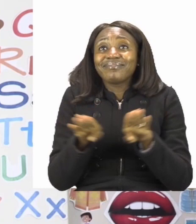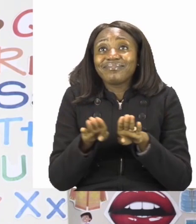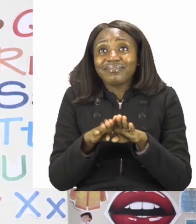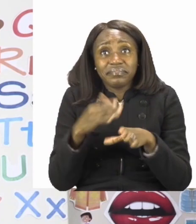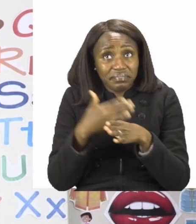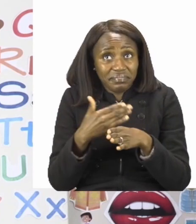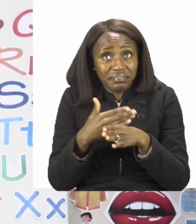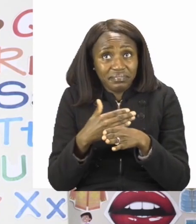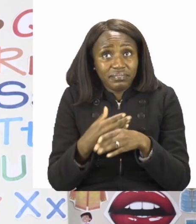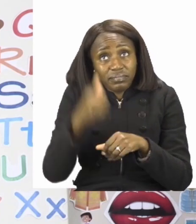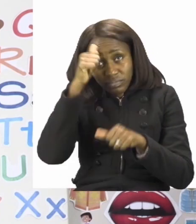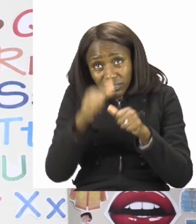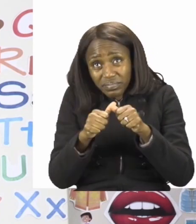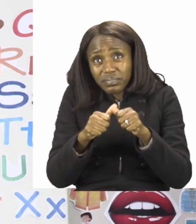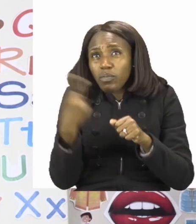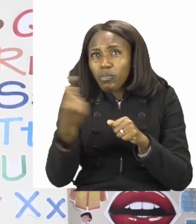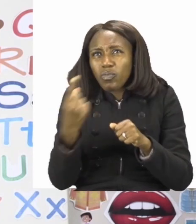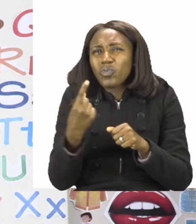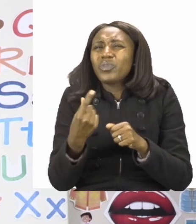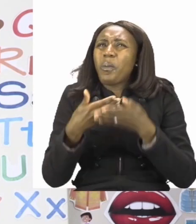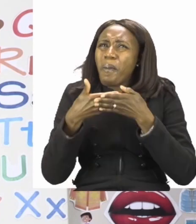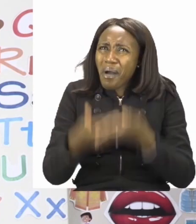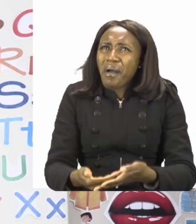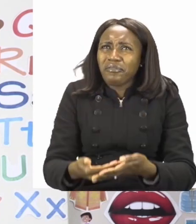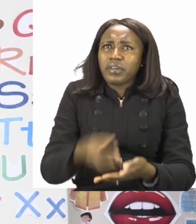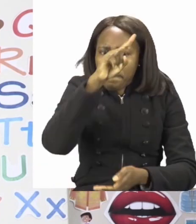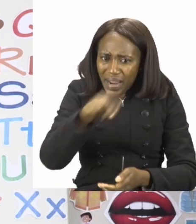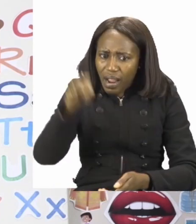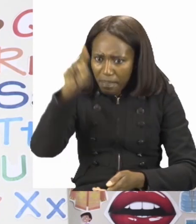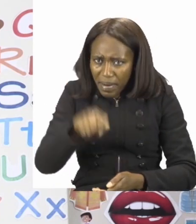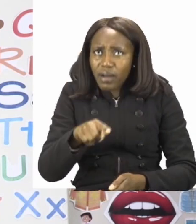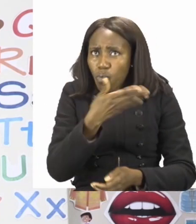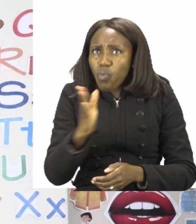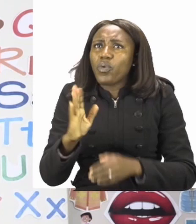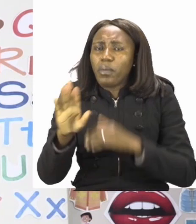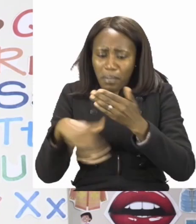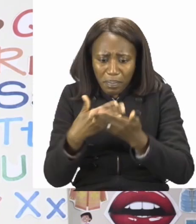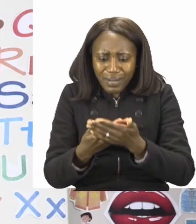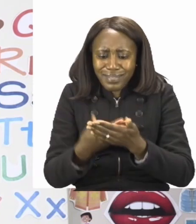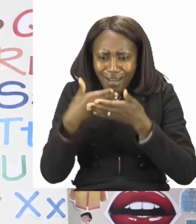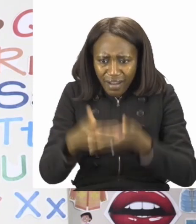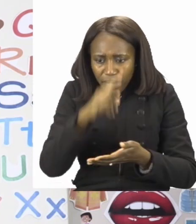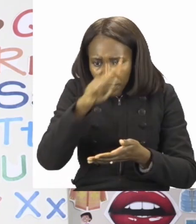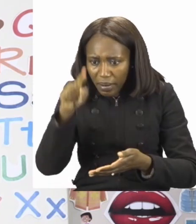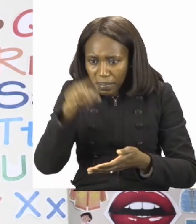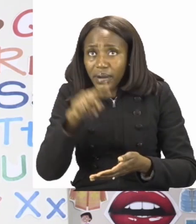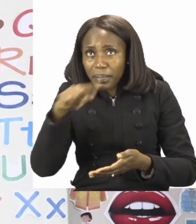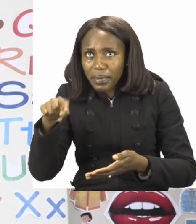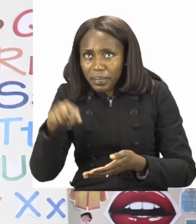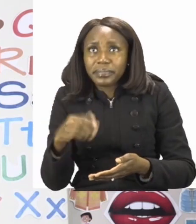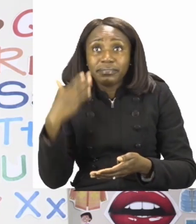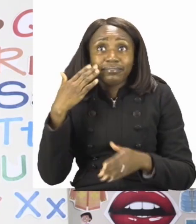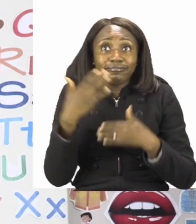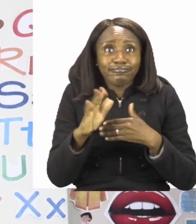exercise. Remember to cross out all the heavy items. When you're done with that, you can move on